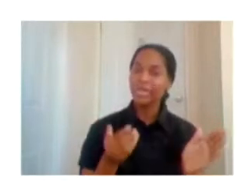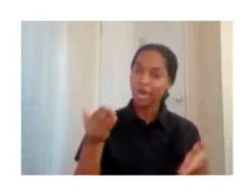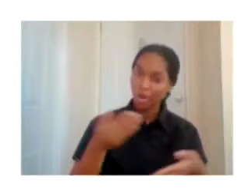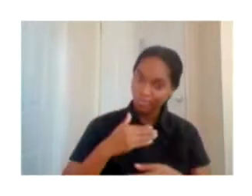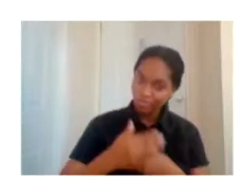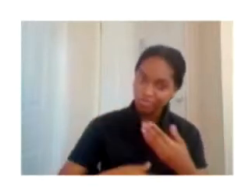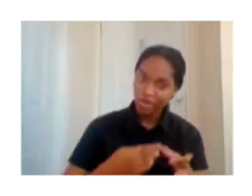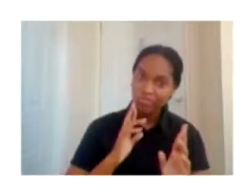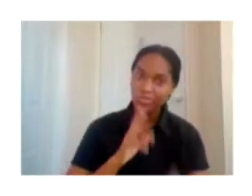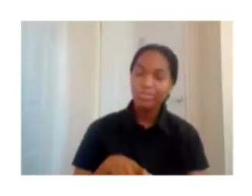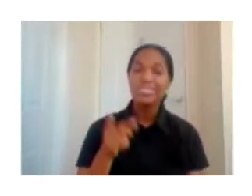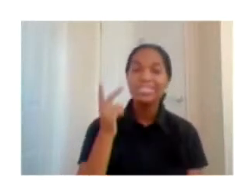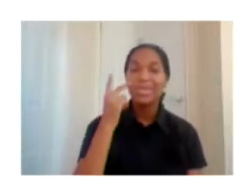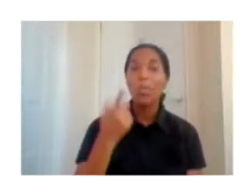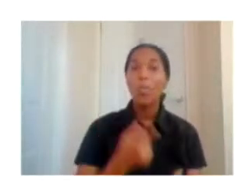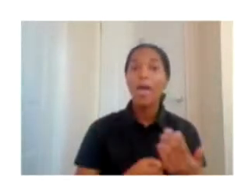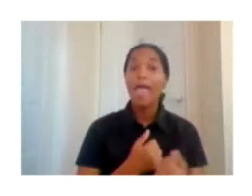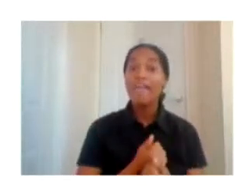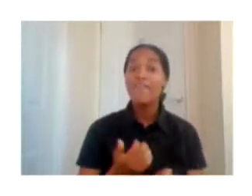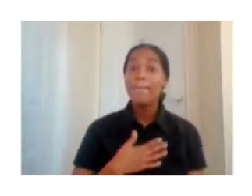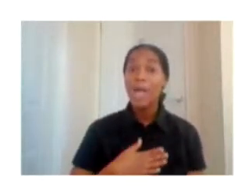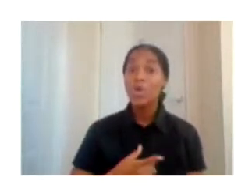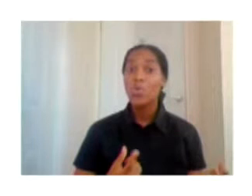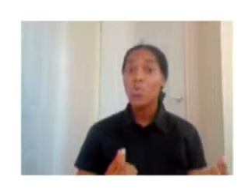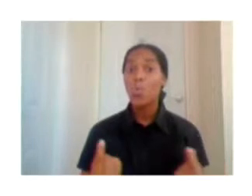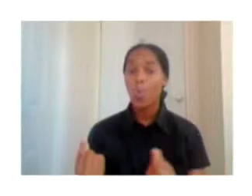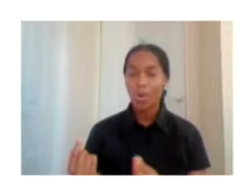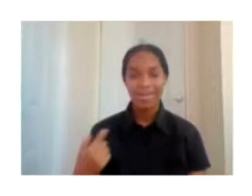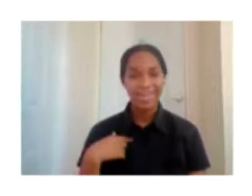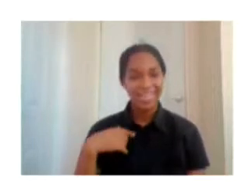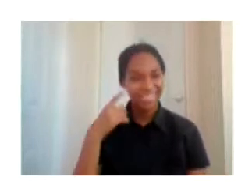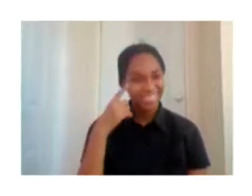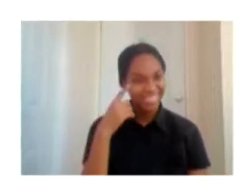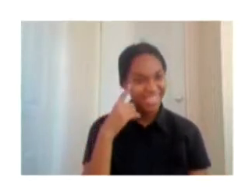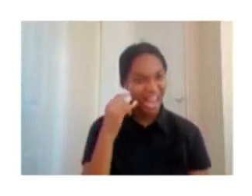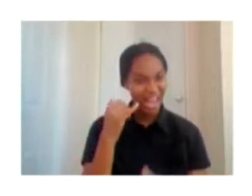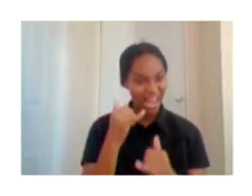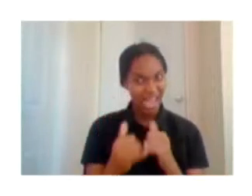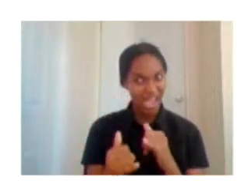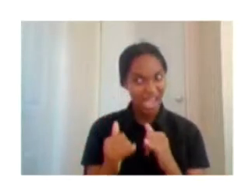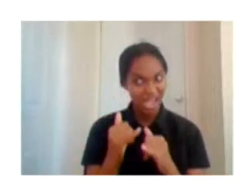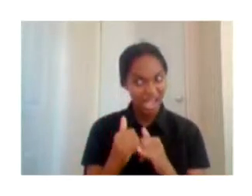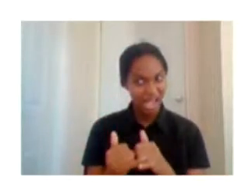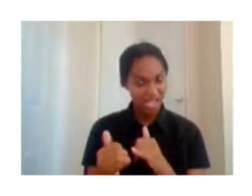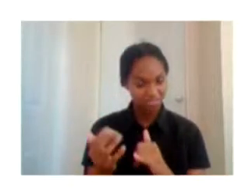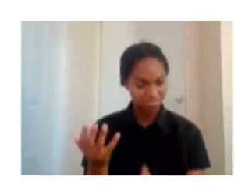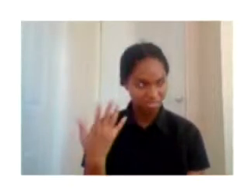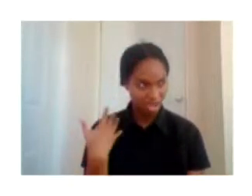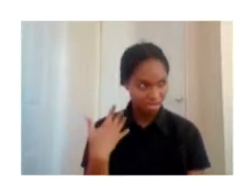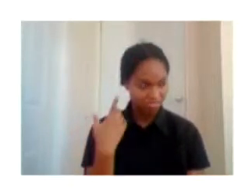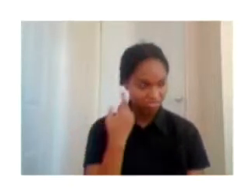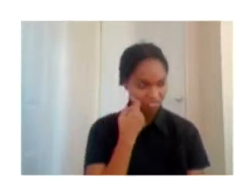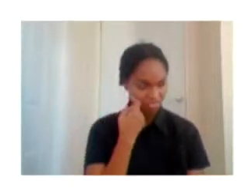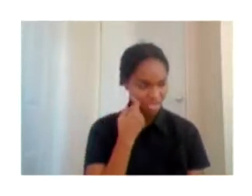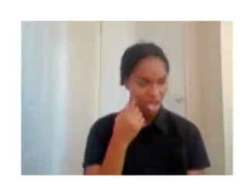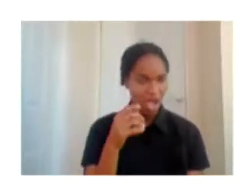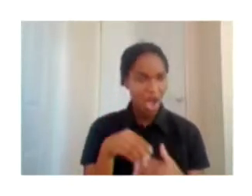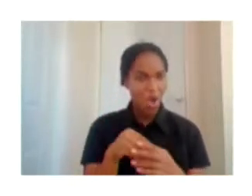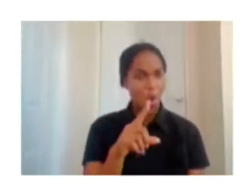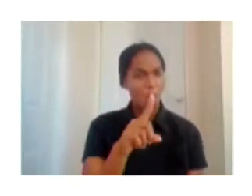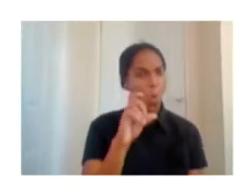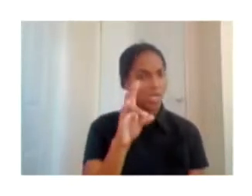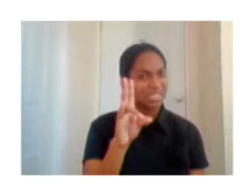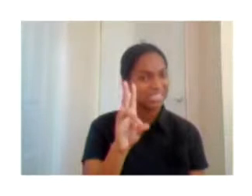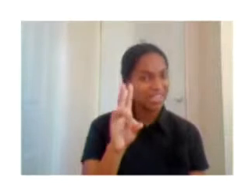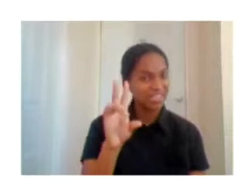report. See what everyone is doing. I think the last one, out of those 170 some